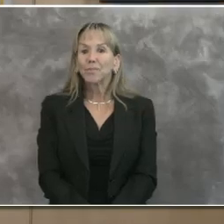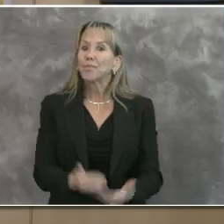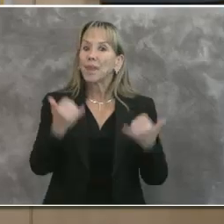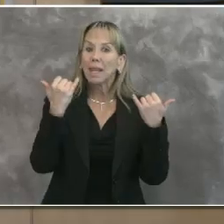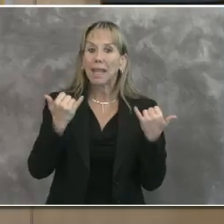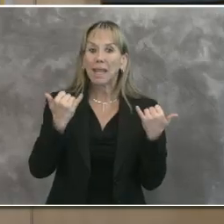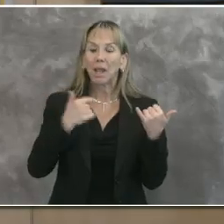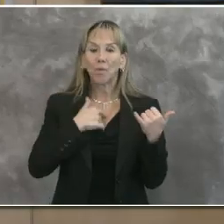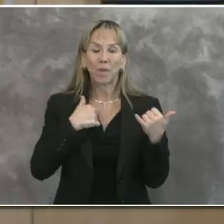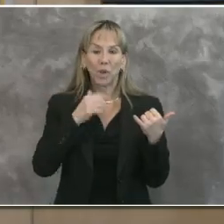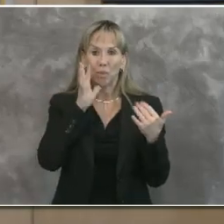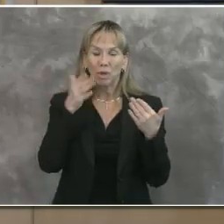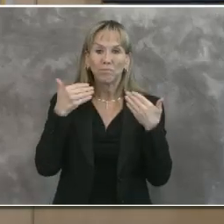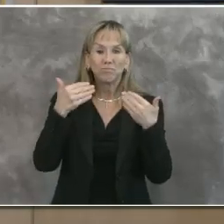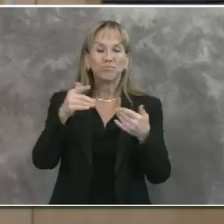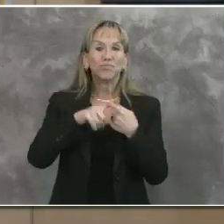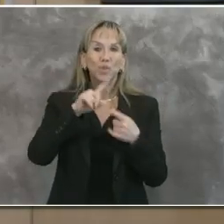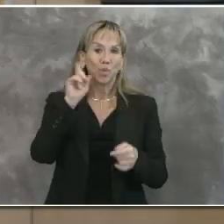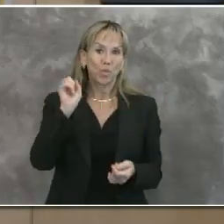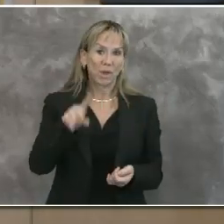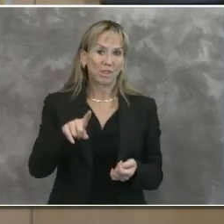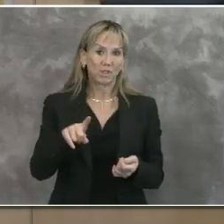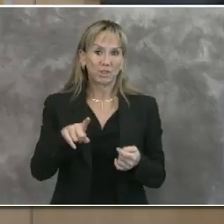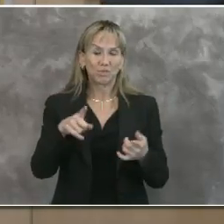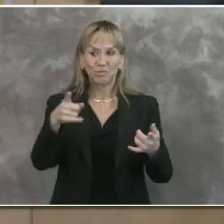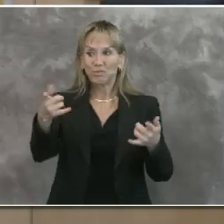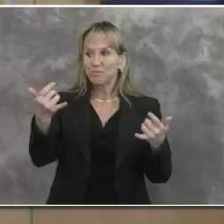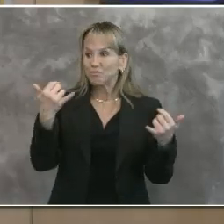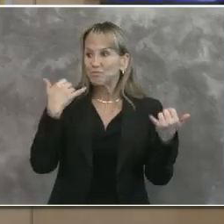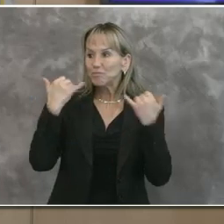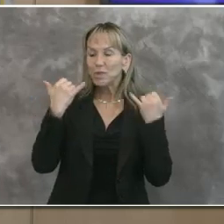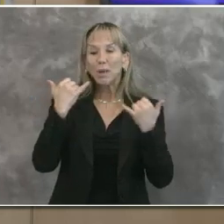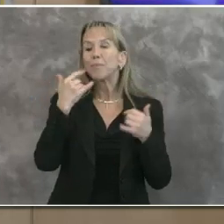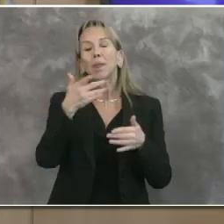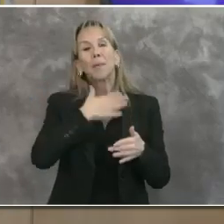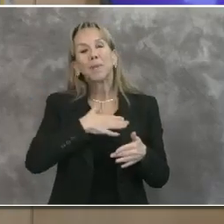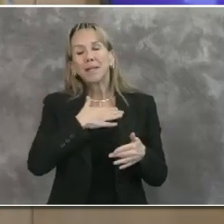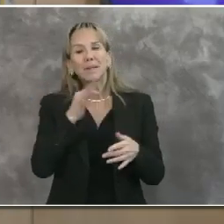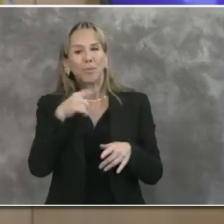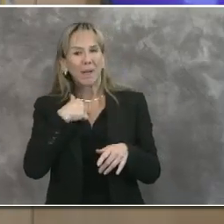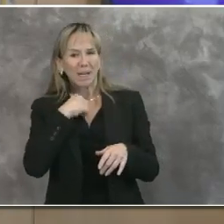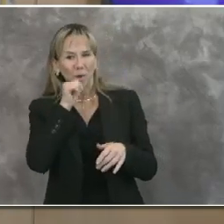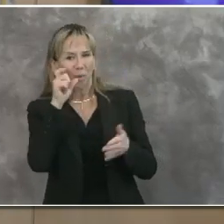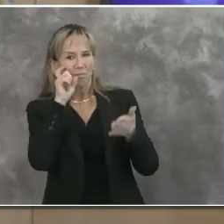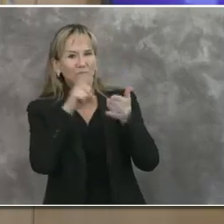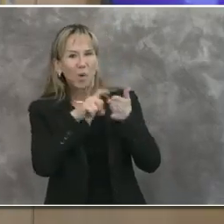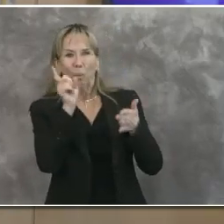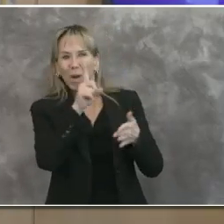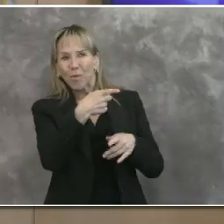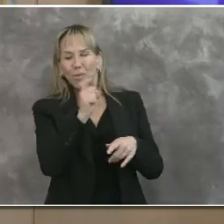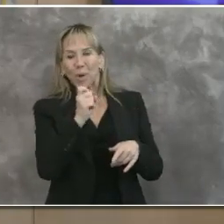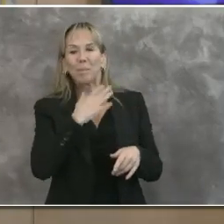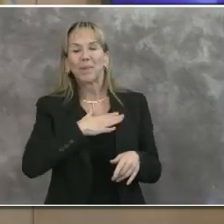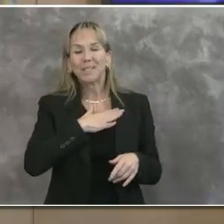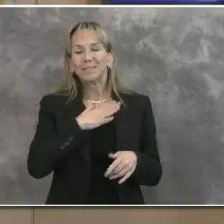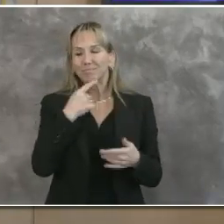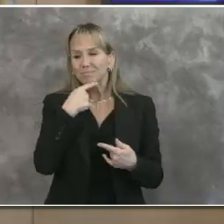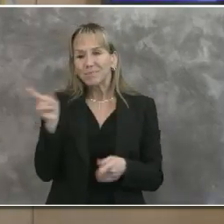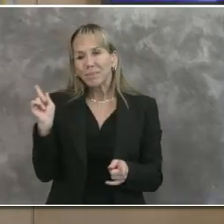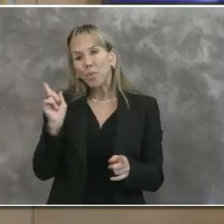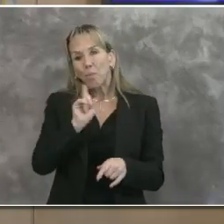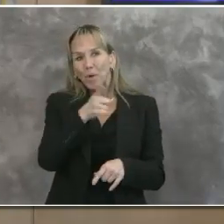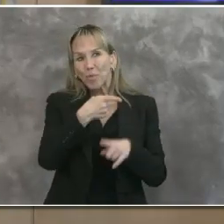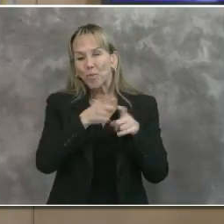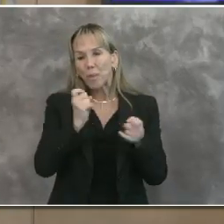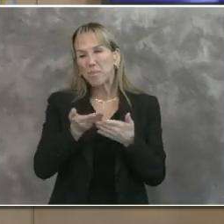Okay, we'll go directly to the questions. Again, if your outlet and your name is not identified in the introductions, please make sure you do so before